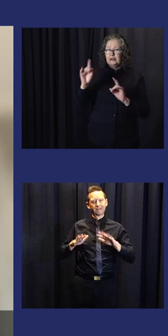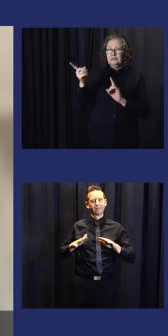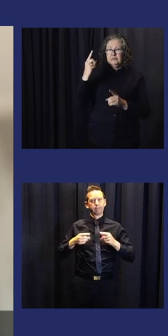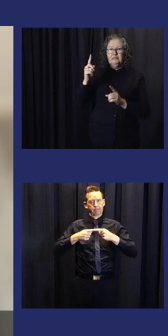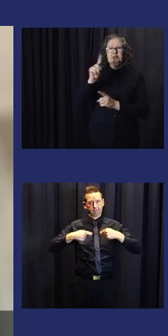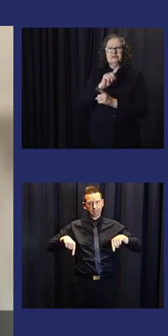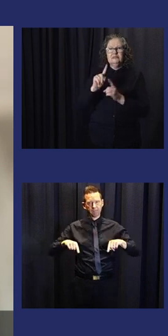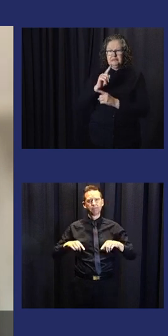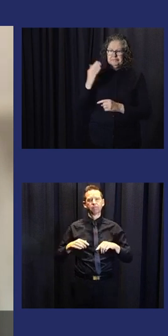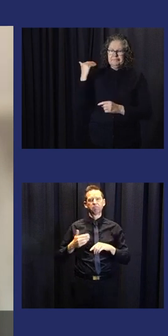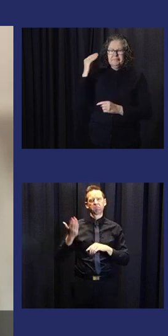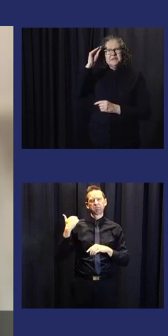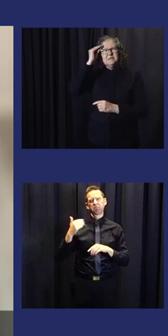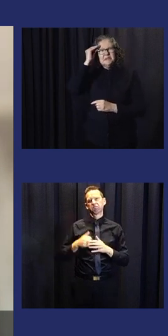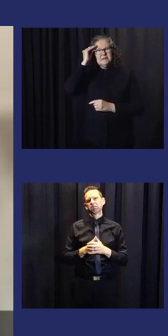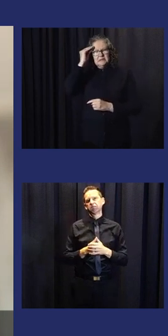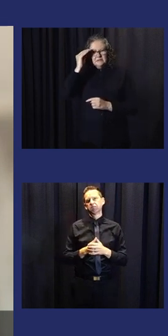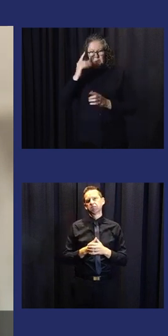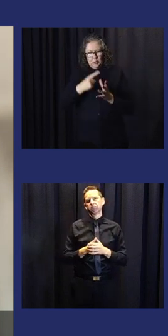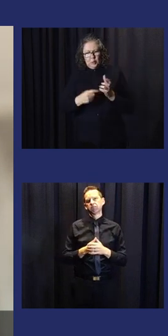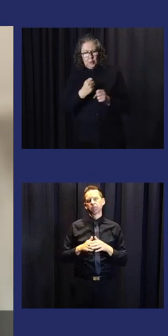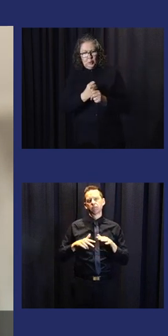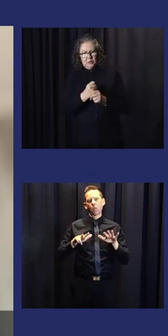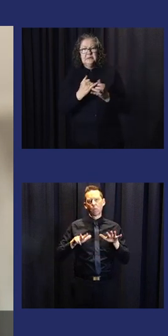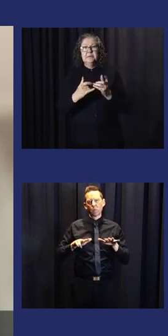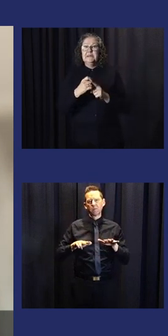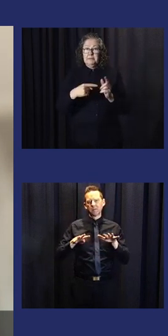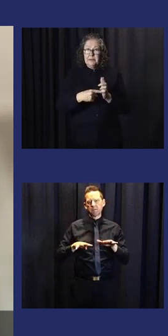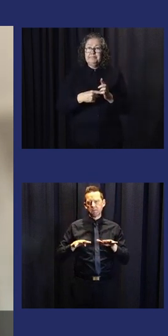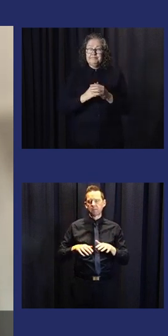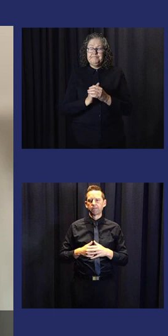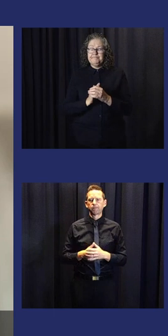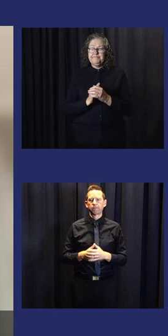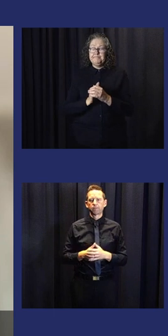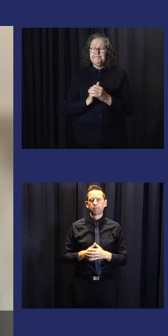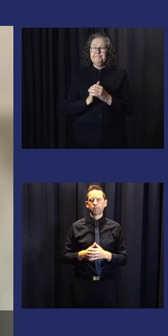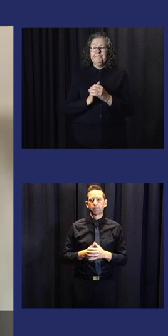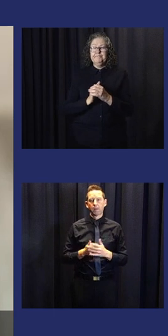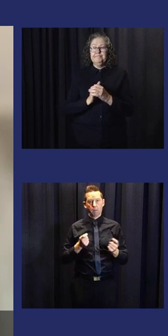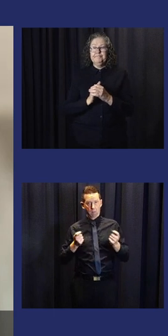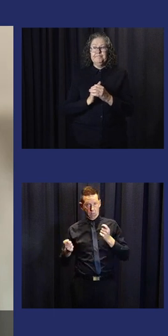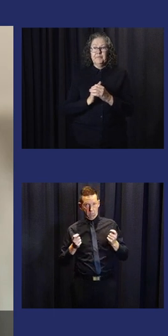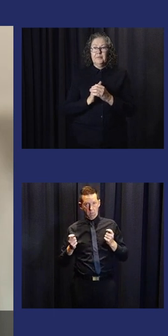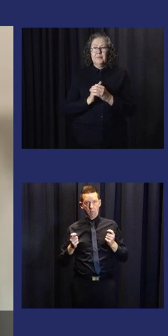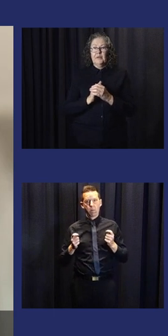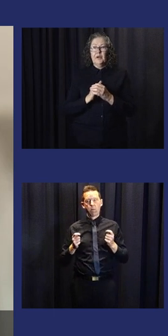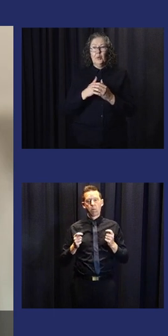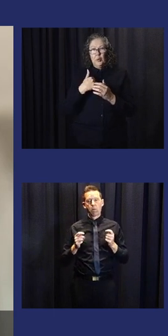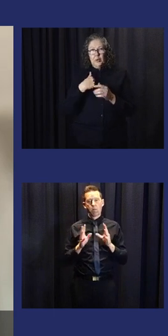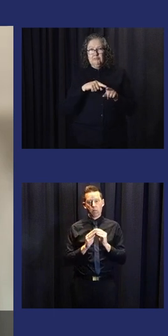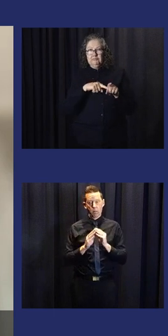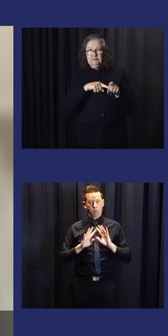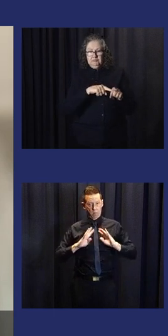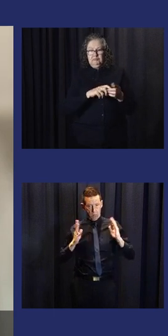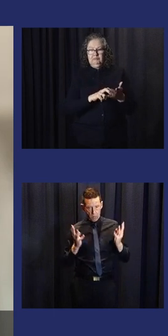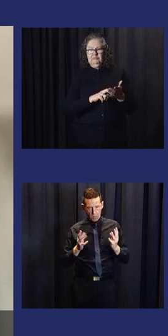last committee session in August, September, where under our powers of the Convention, under